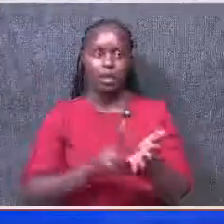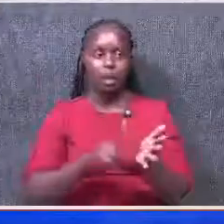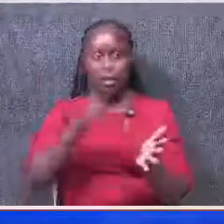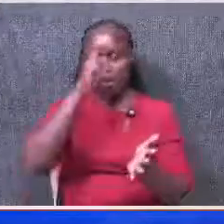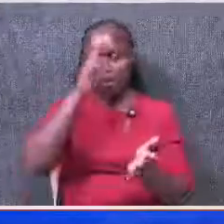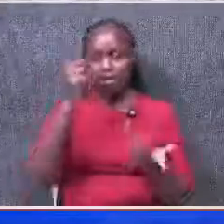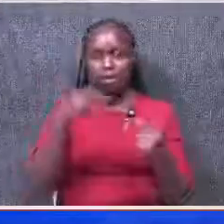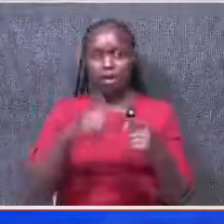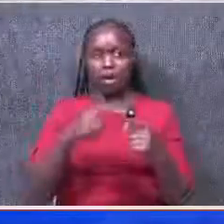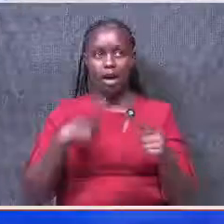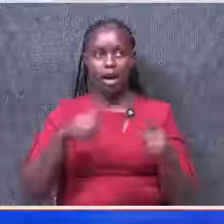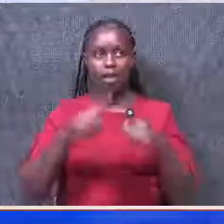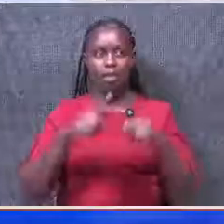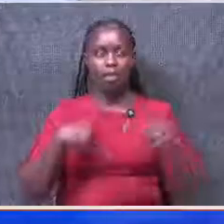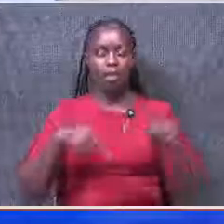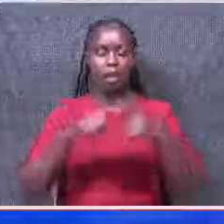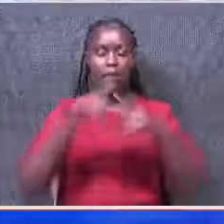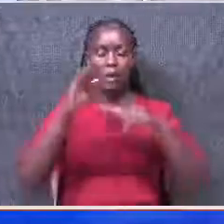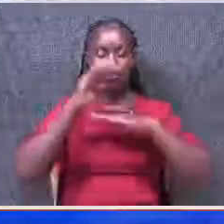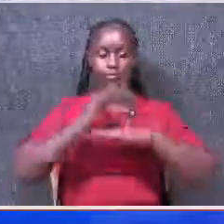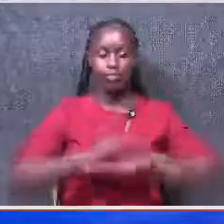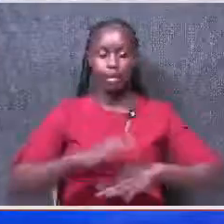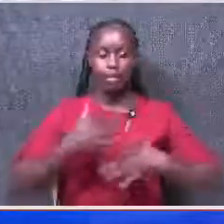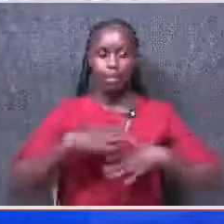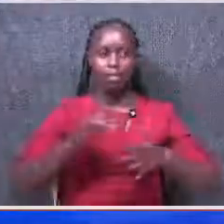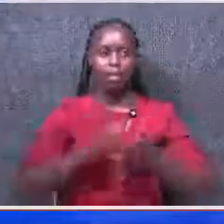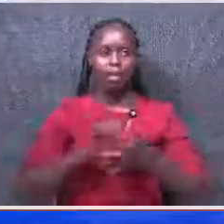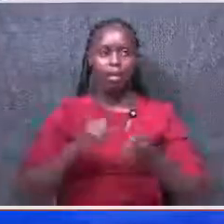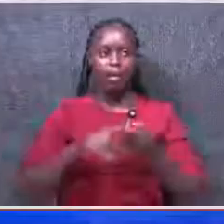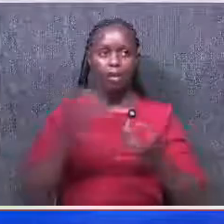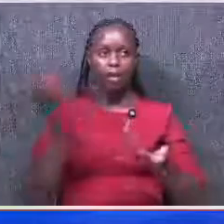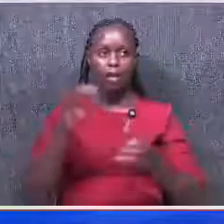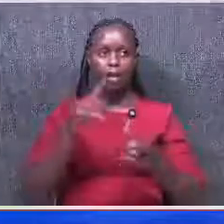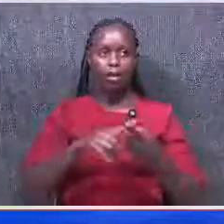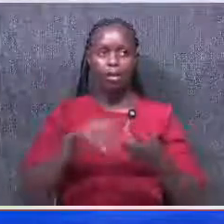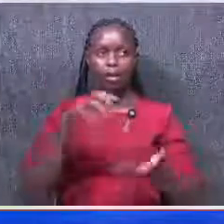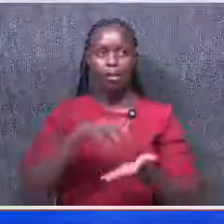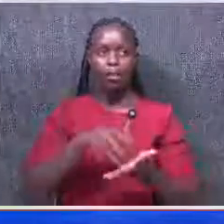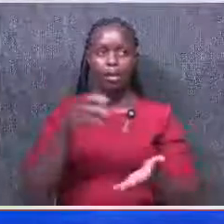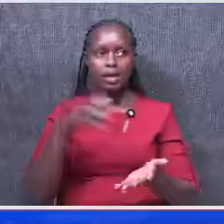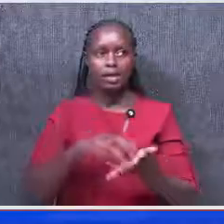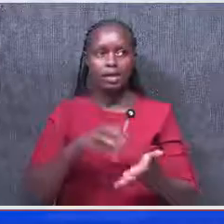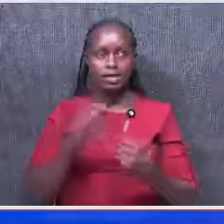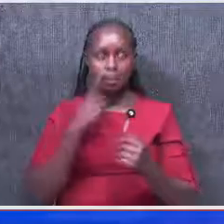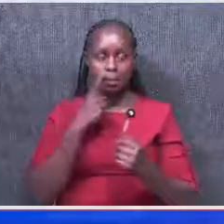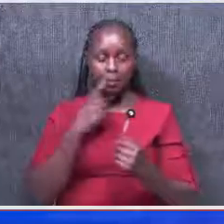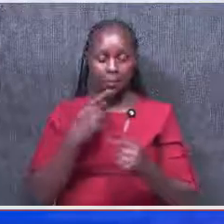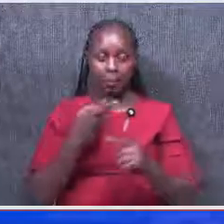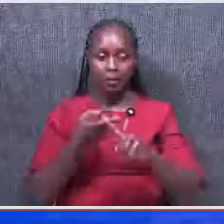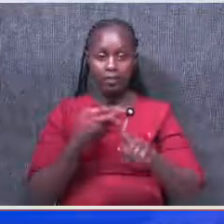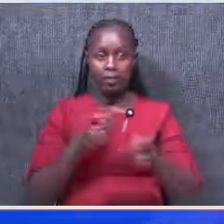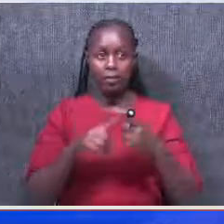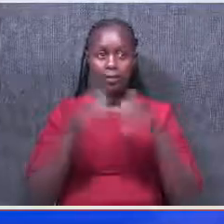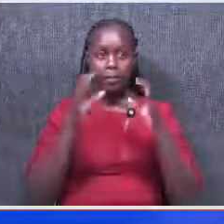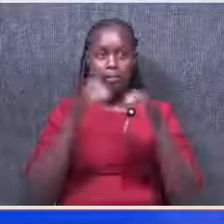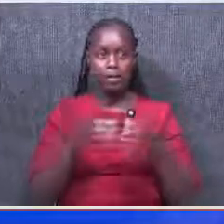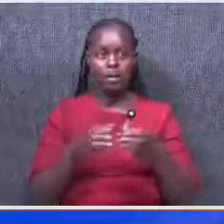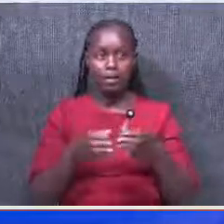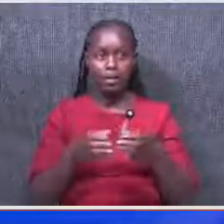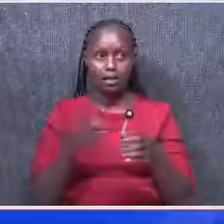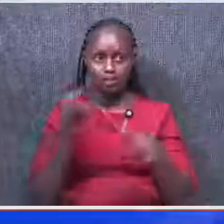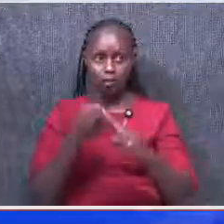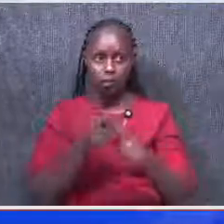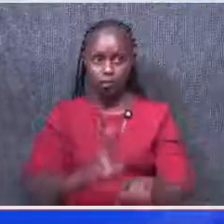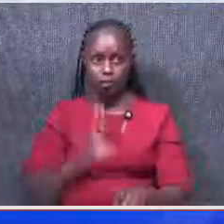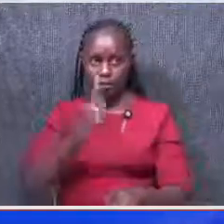find the air to calm the angry crowd that were hurling stones at the polling station. This is from the party, from the